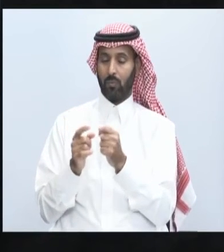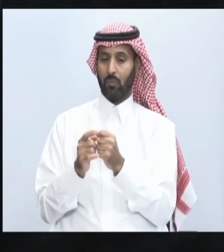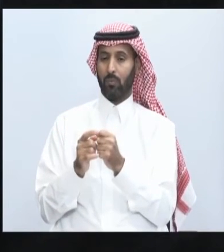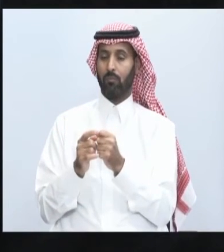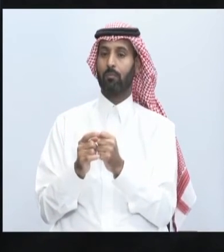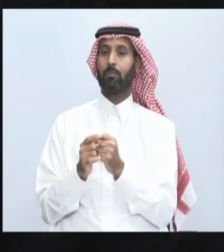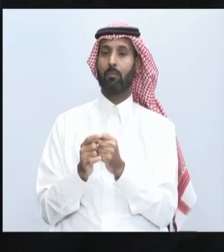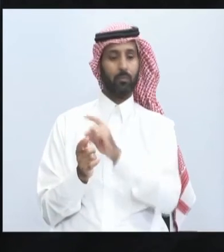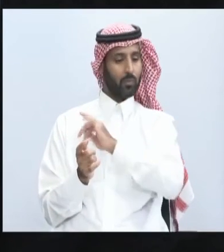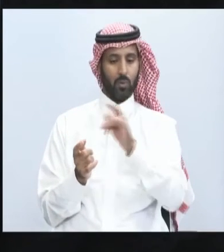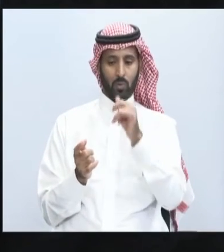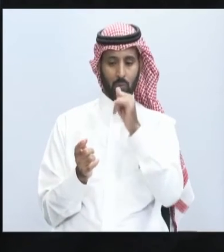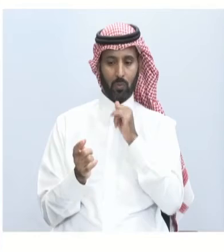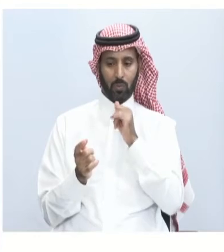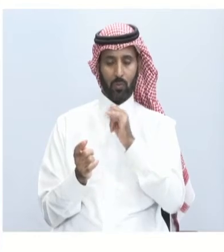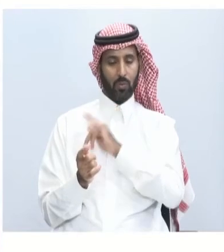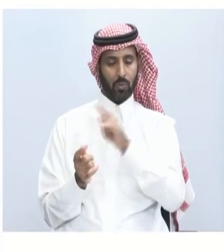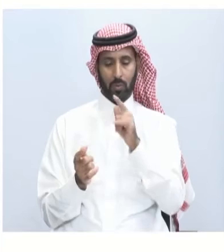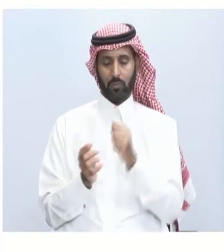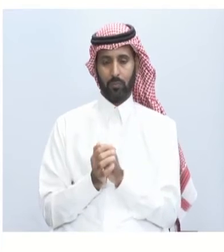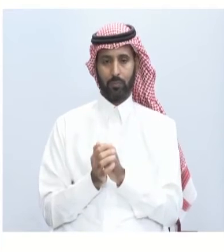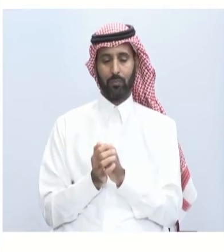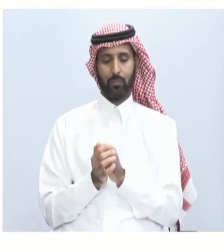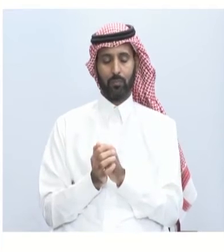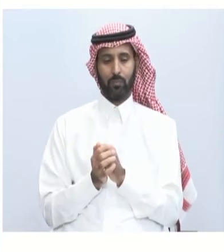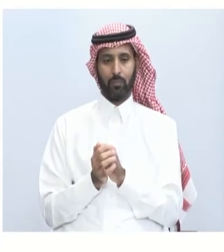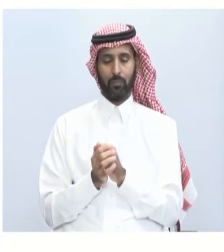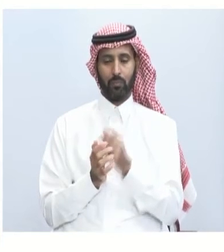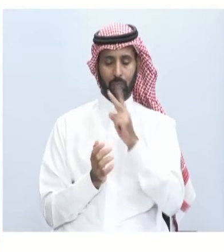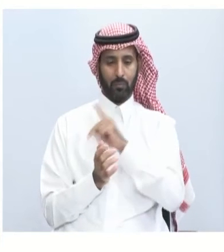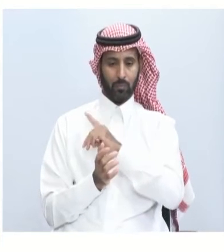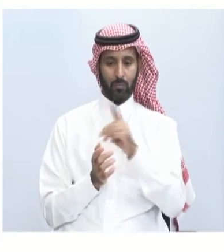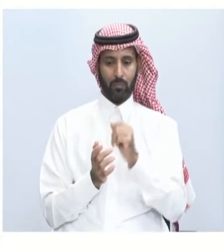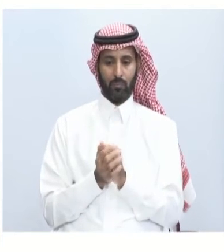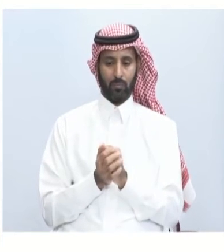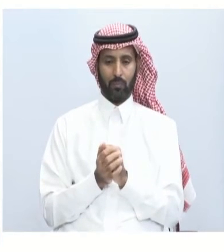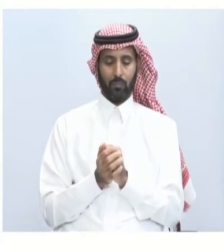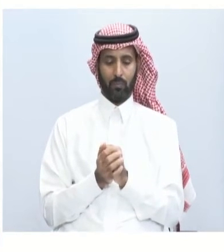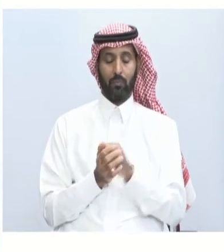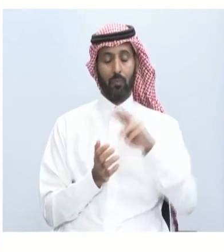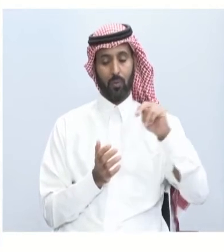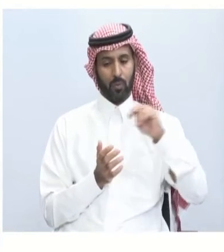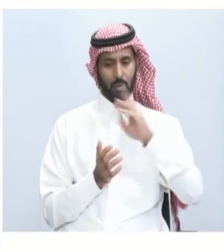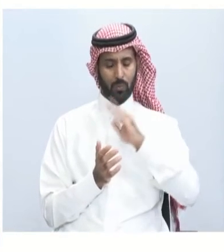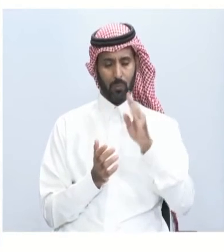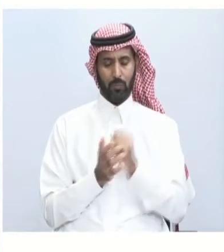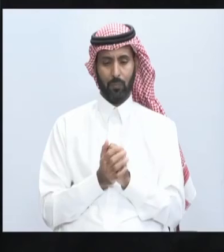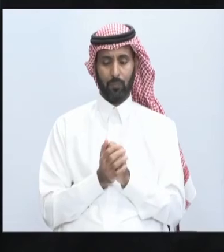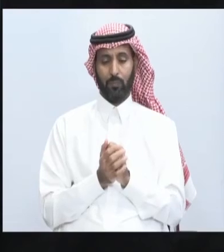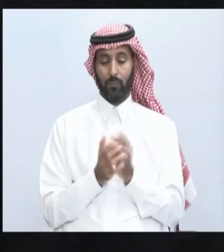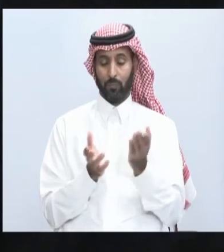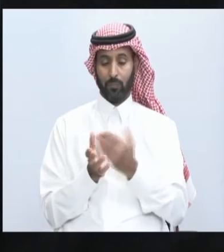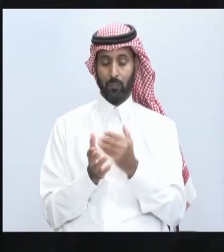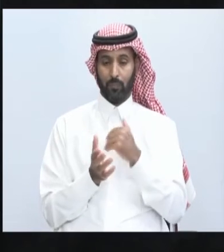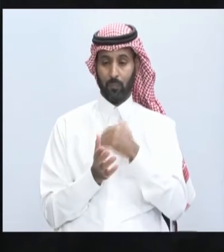answer is no, he didn't. He didn't say look at those paintings. So yes,